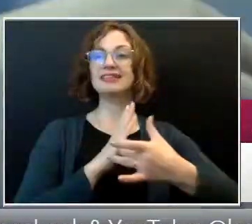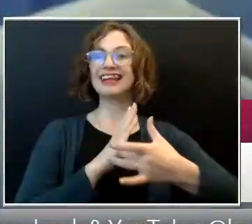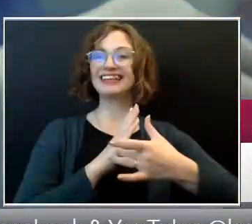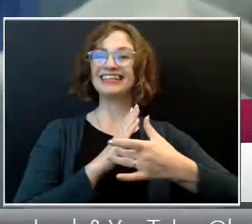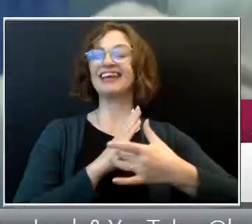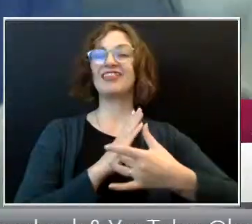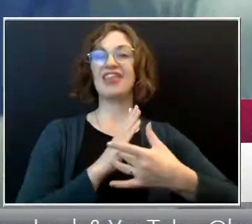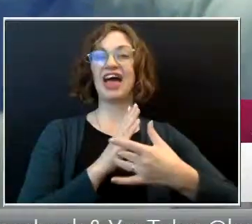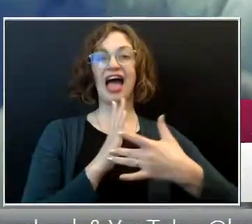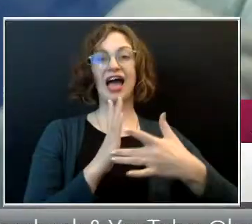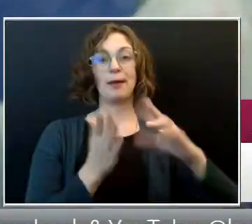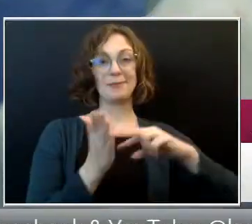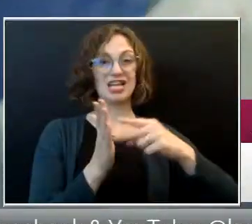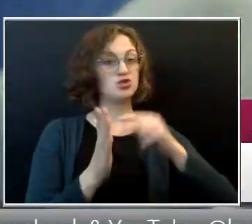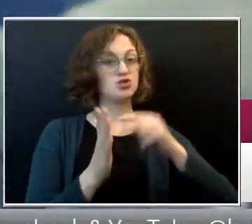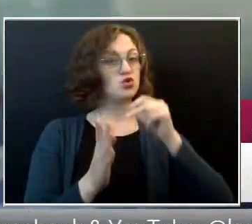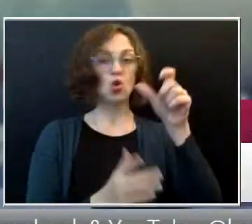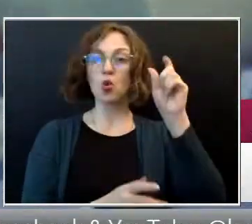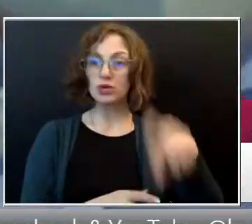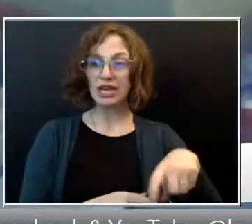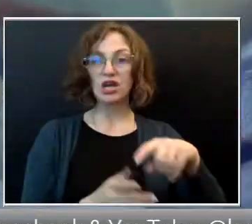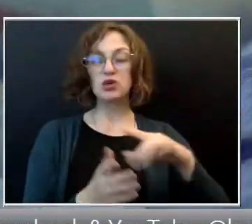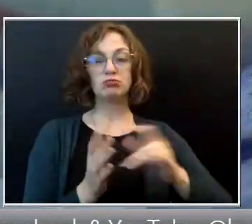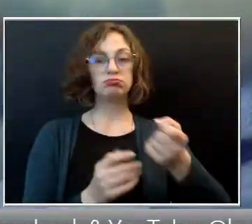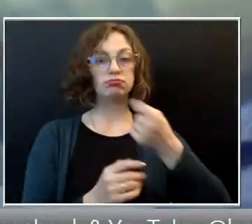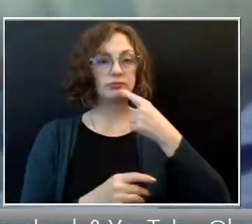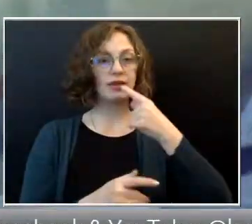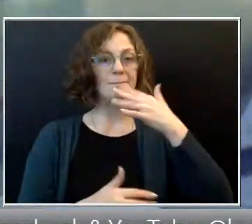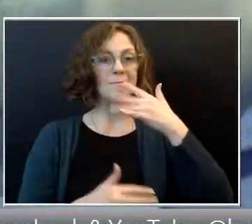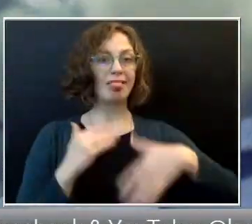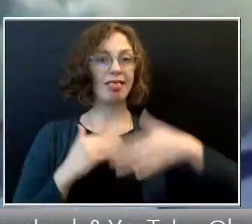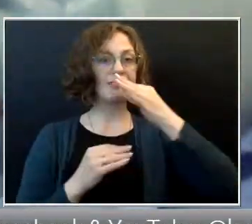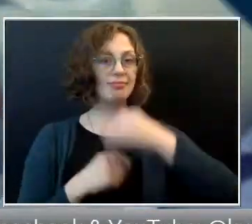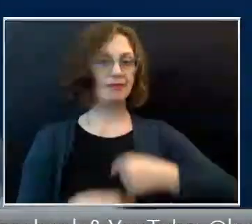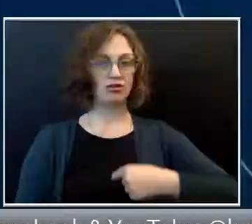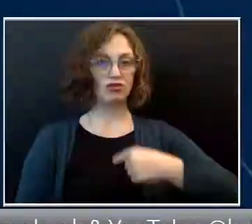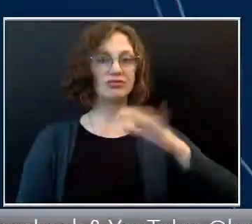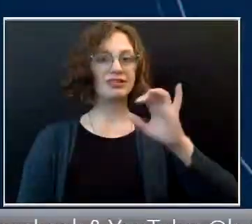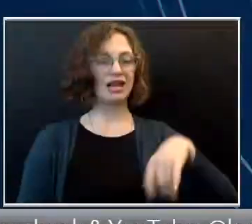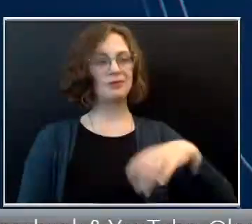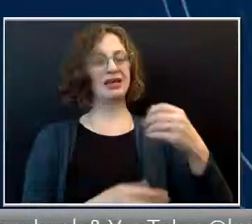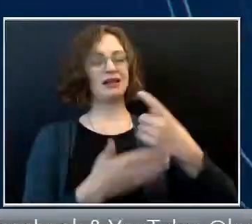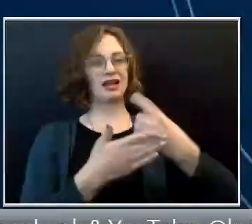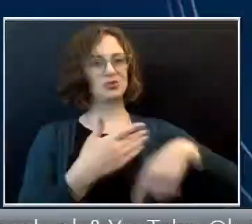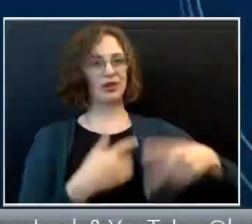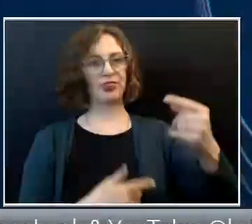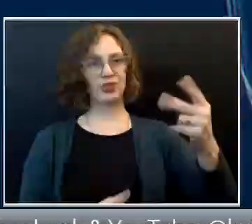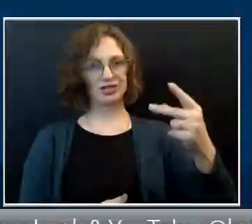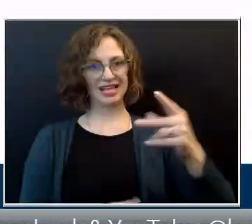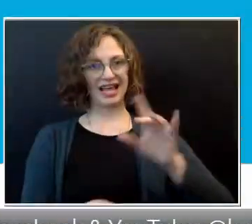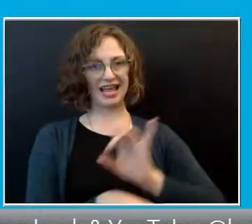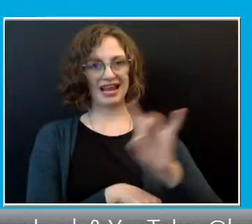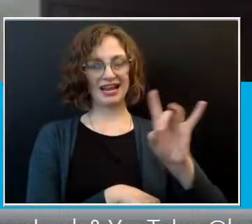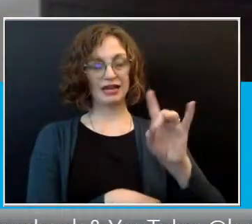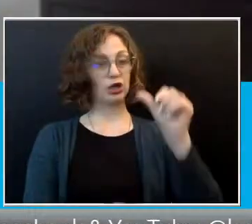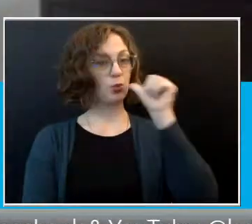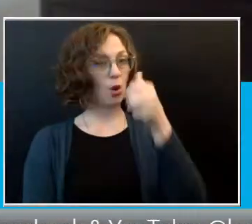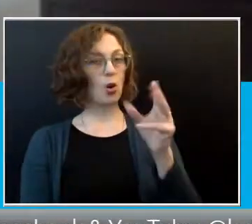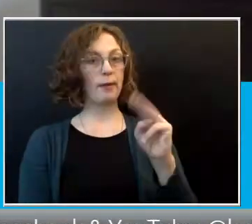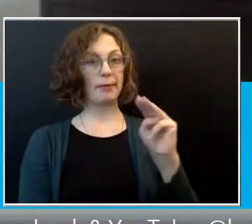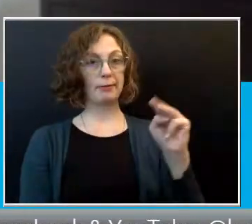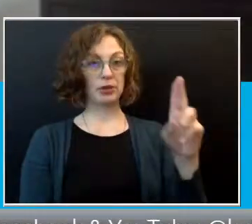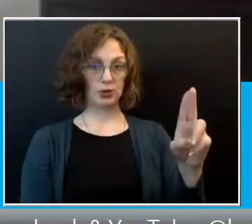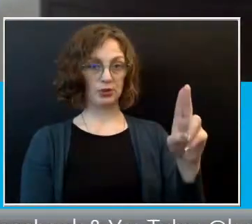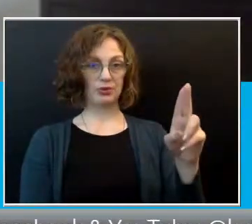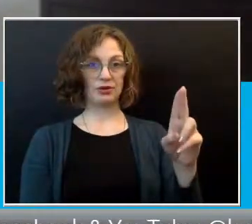blood thinners. That's next Thursday at 8 a.m. Coming up tomorrow on the Morning Medical Update. So that's when I look